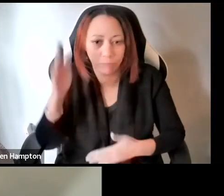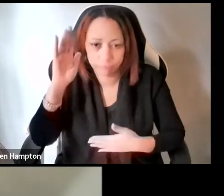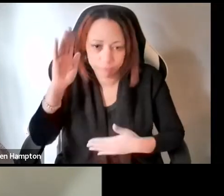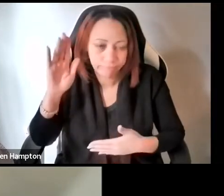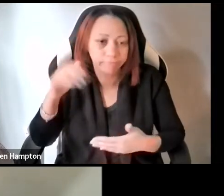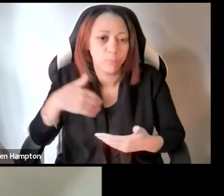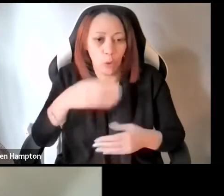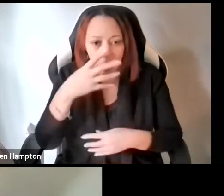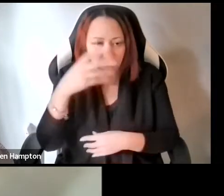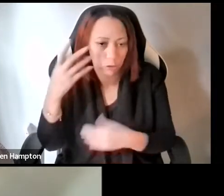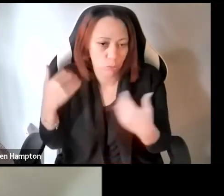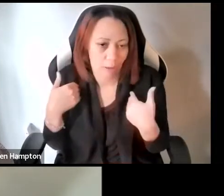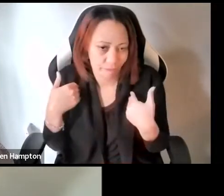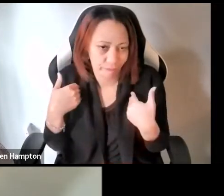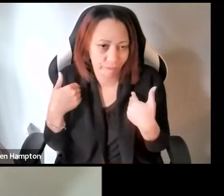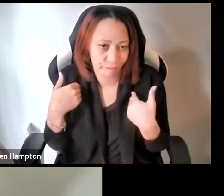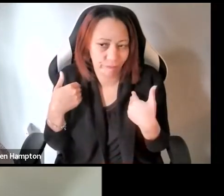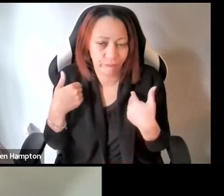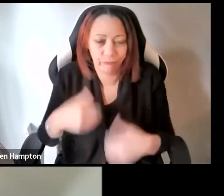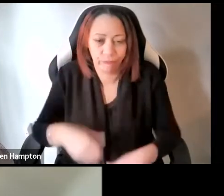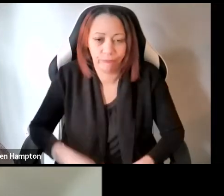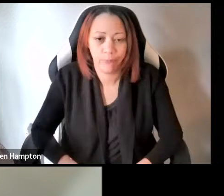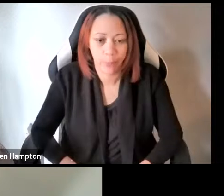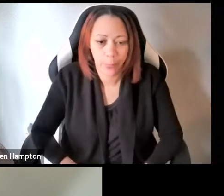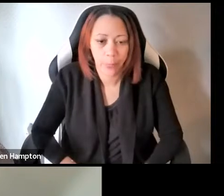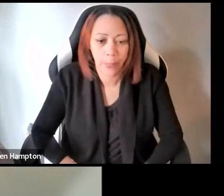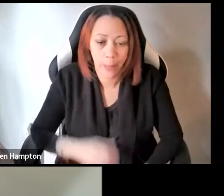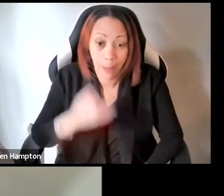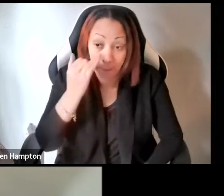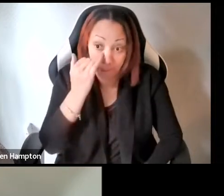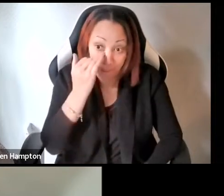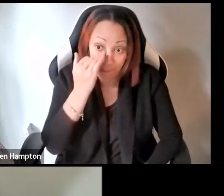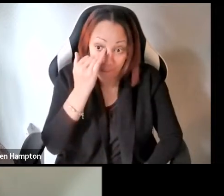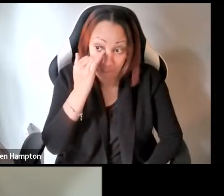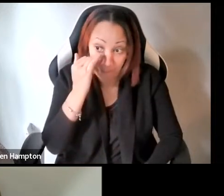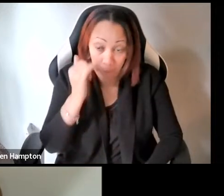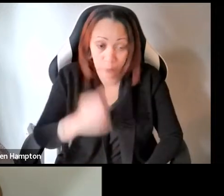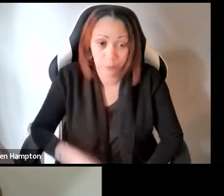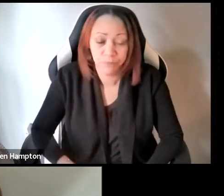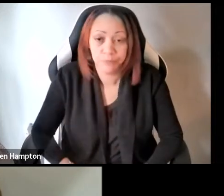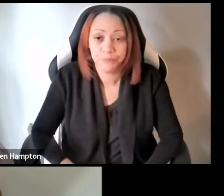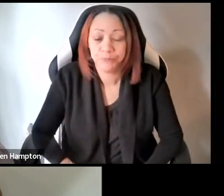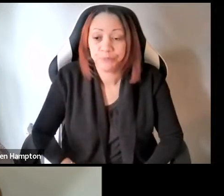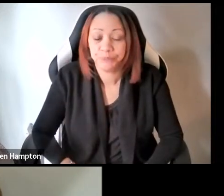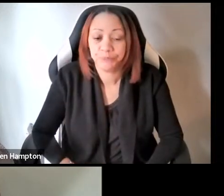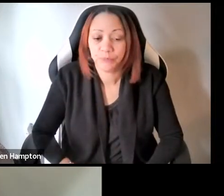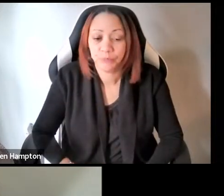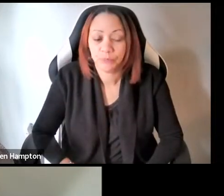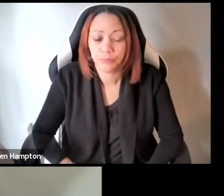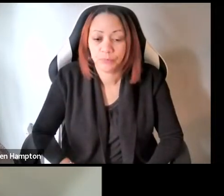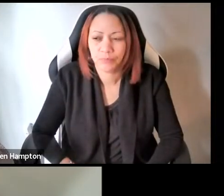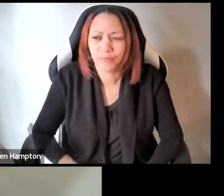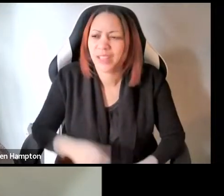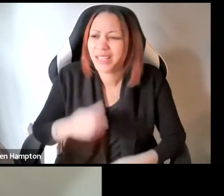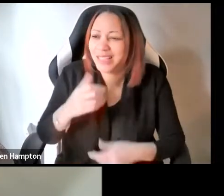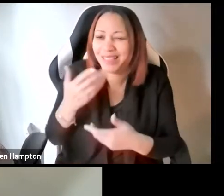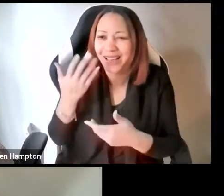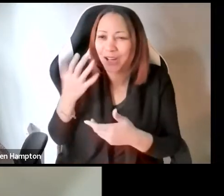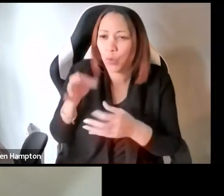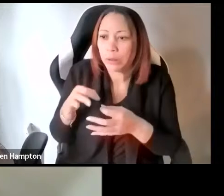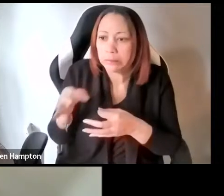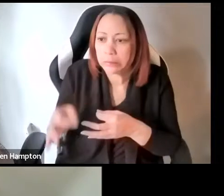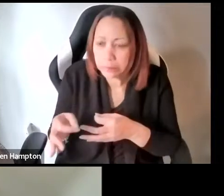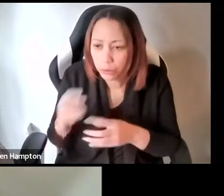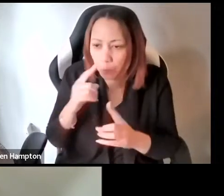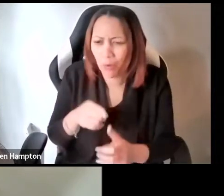are necessarily capturing in the data or incorporating in the data. I don't mean to belabor the point, but I'm concerned